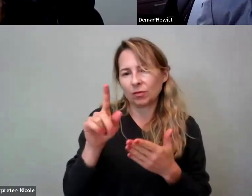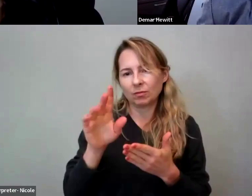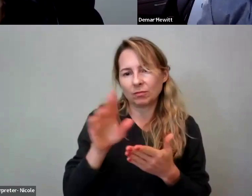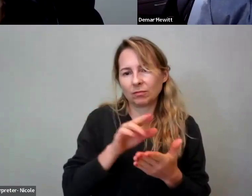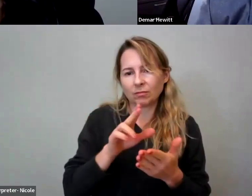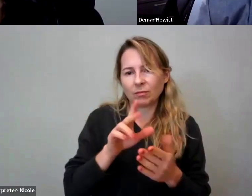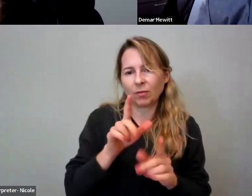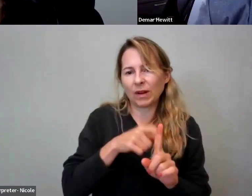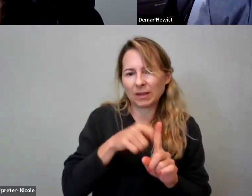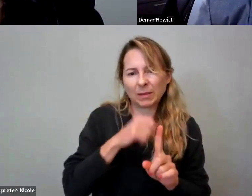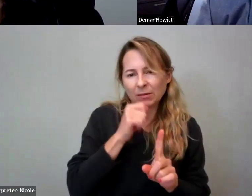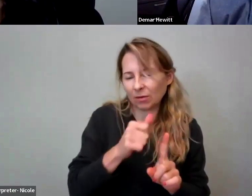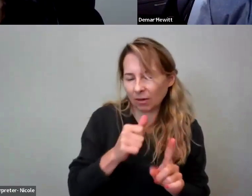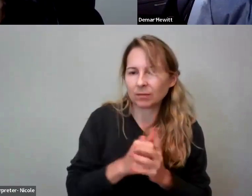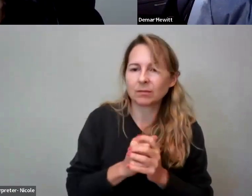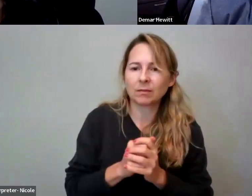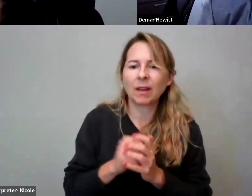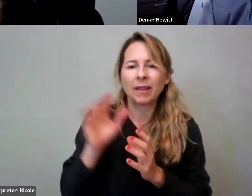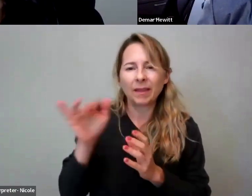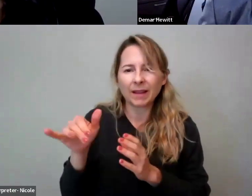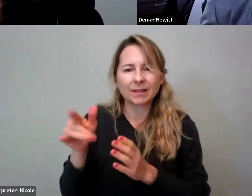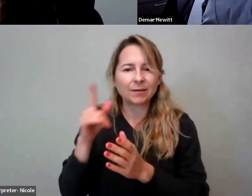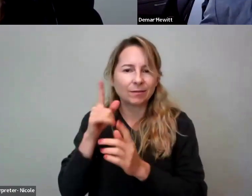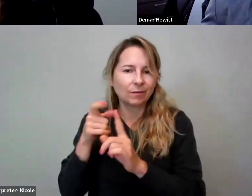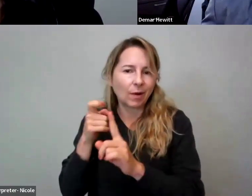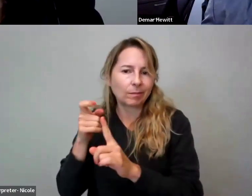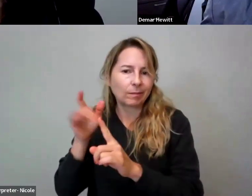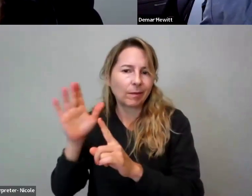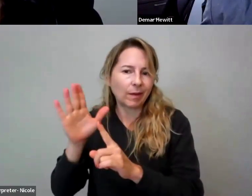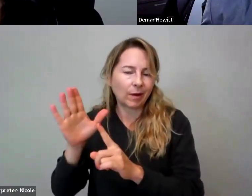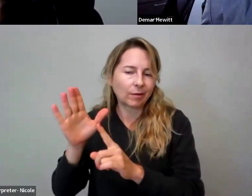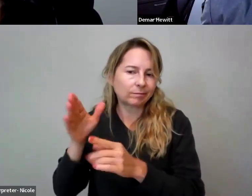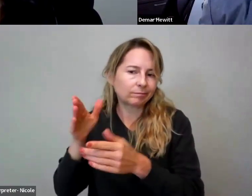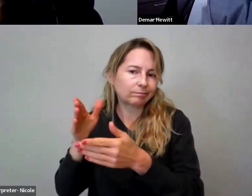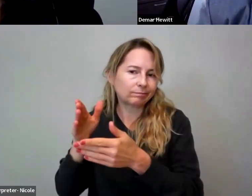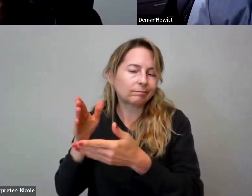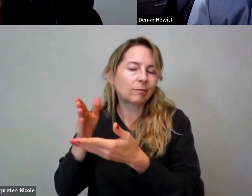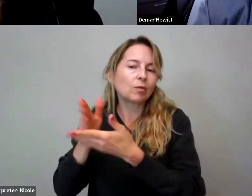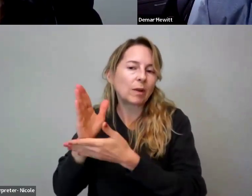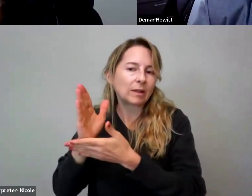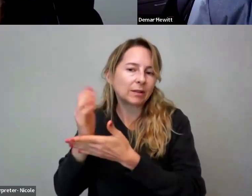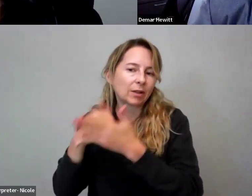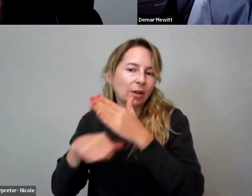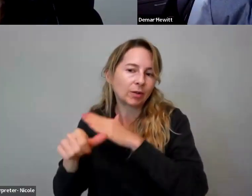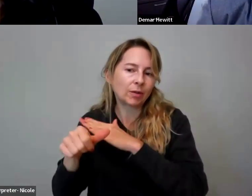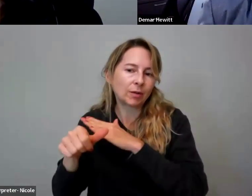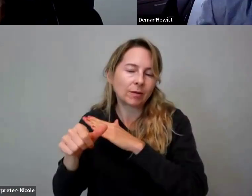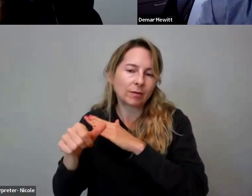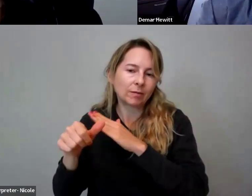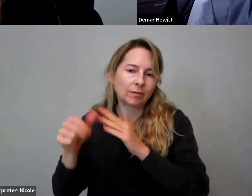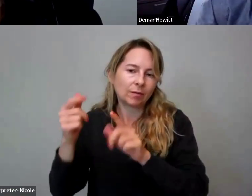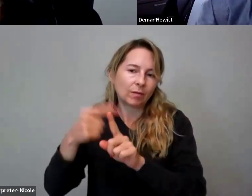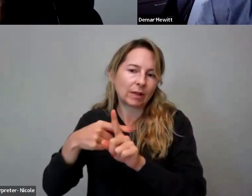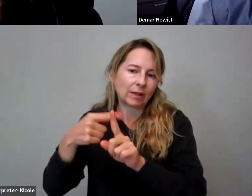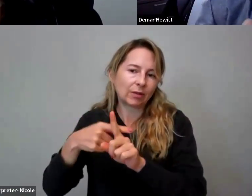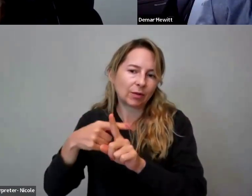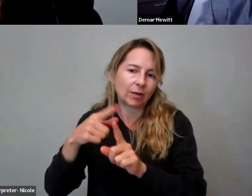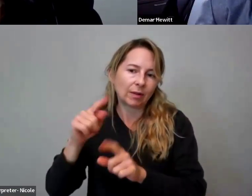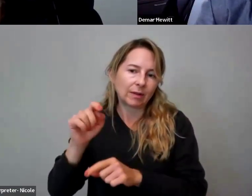harassment that would be triggered from enforcing your rights under the Residential Tenancies Act. All right. But in this case, we're talking